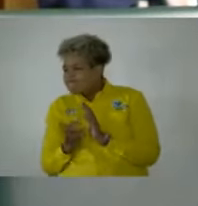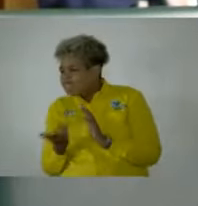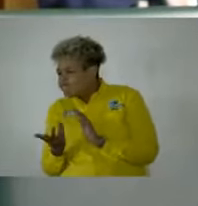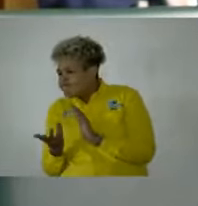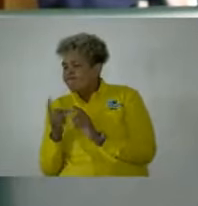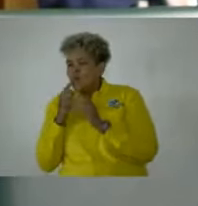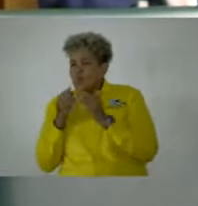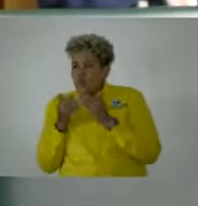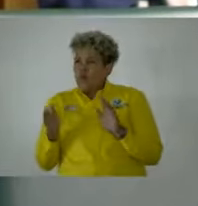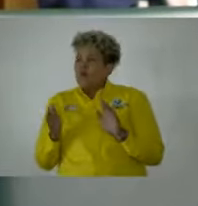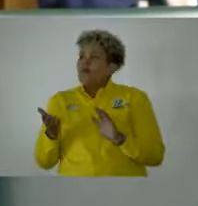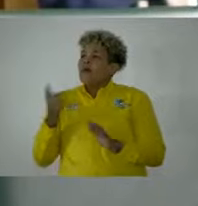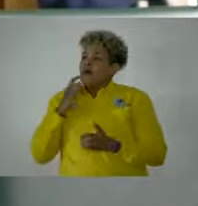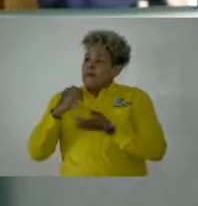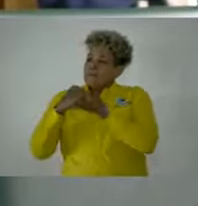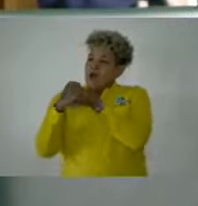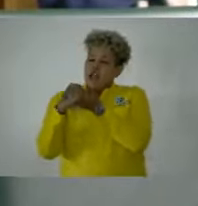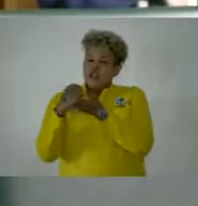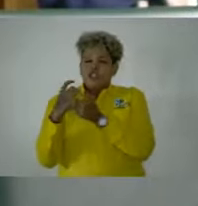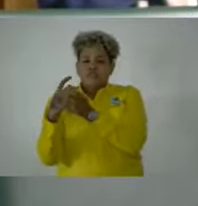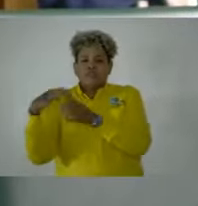openness, and a spirit of partnership.